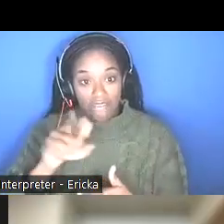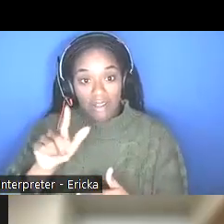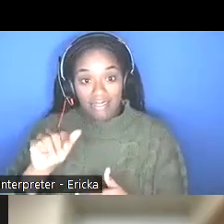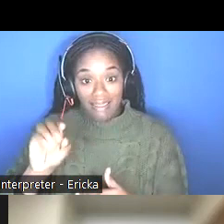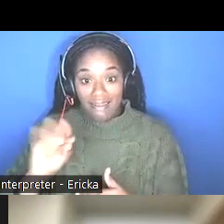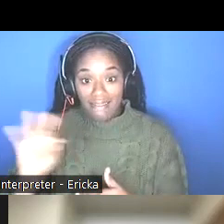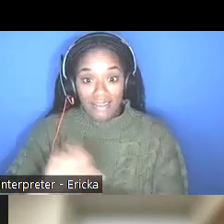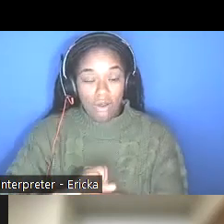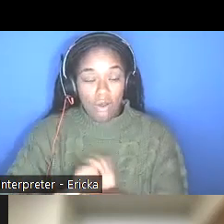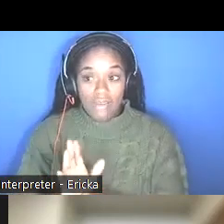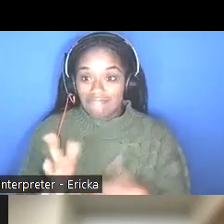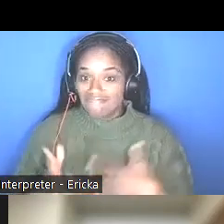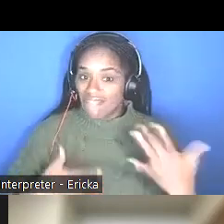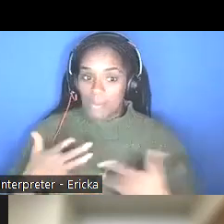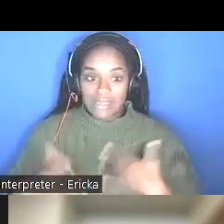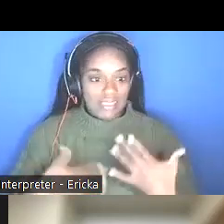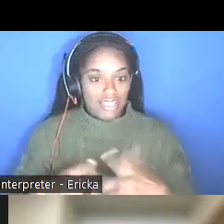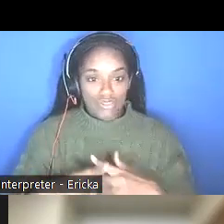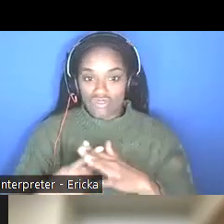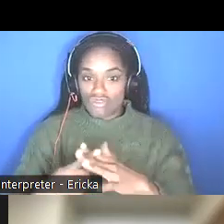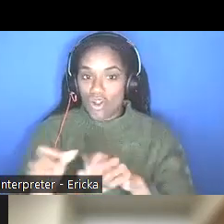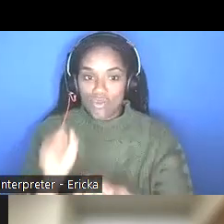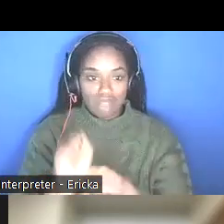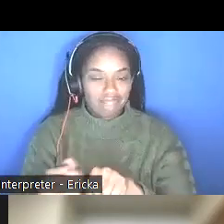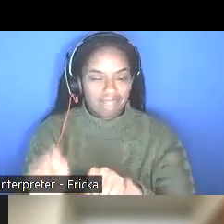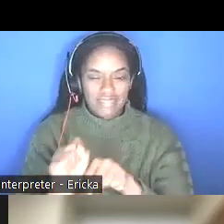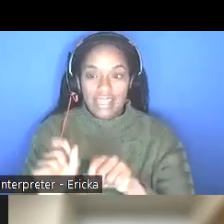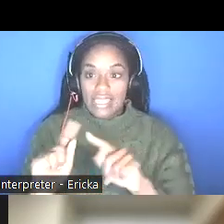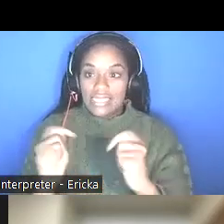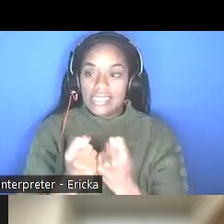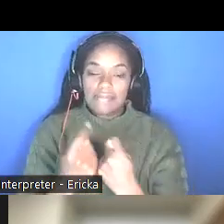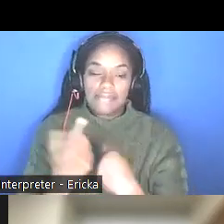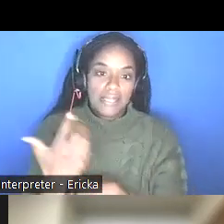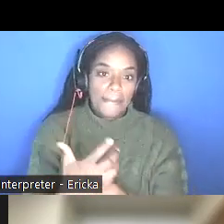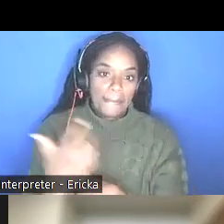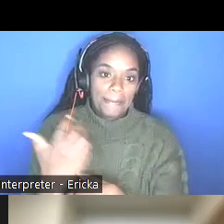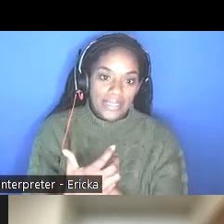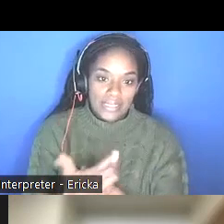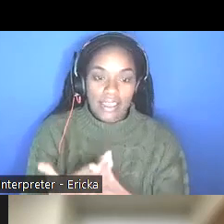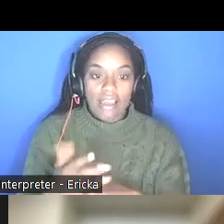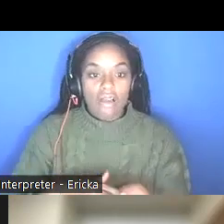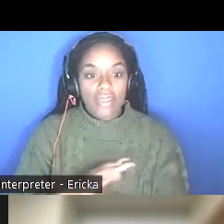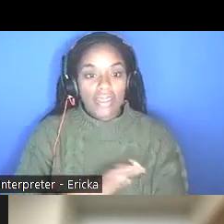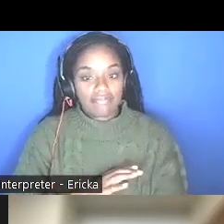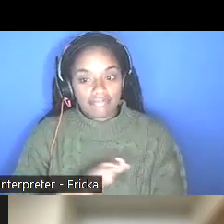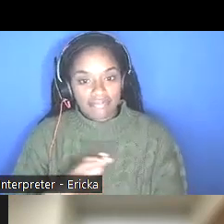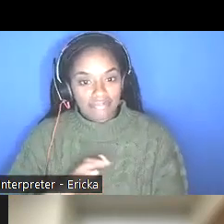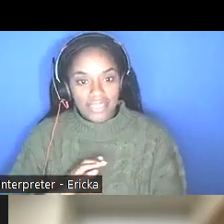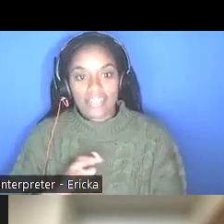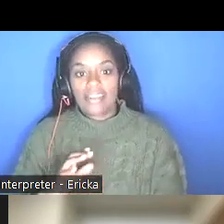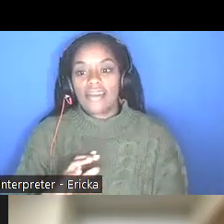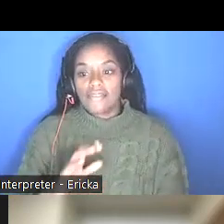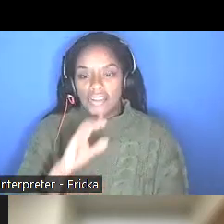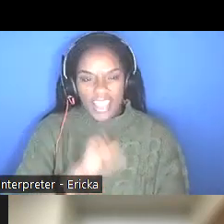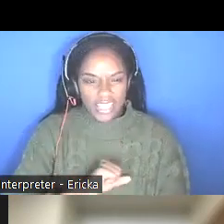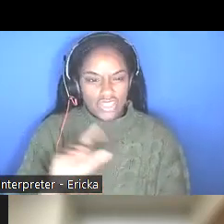Super excited to get to work. We have a fantastic team on the Aging and Long-Term Care Committee. I've been going around